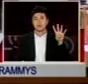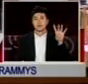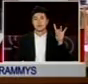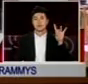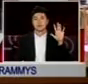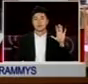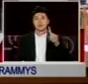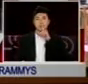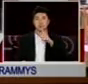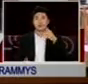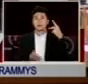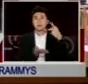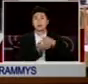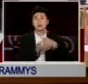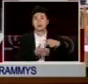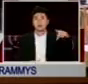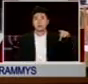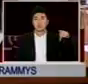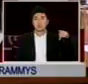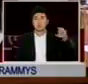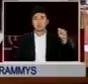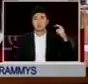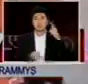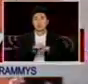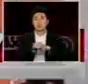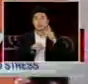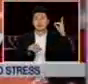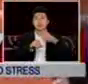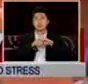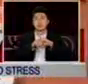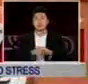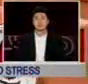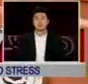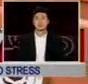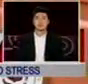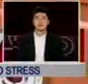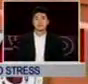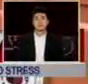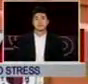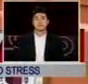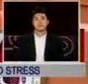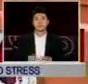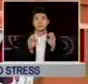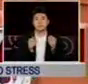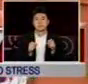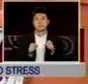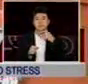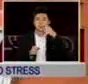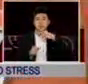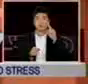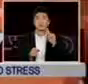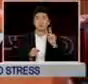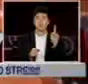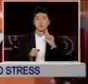0891210173 58, Your Honor, is a peso time deposit. All right. Thank you. Can you state for the